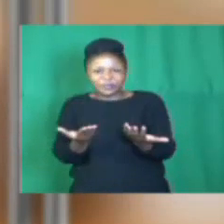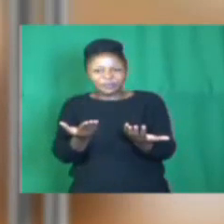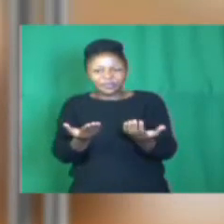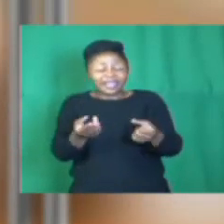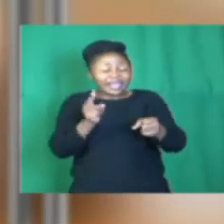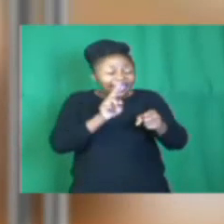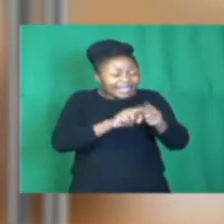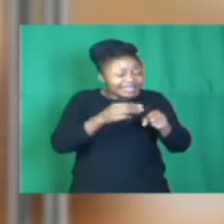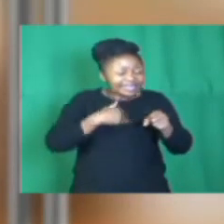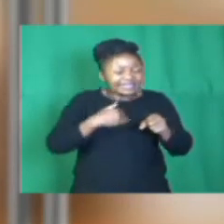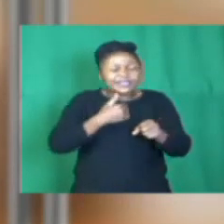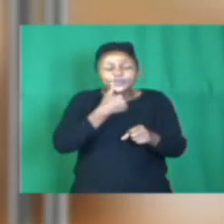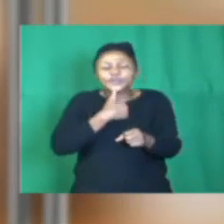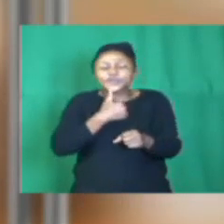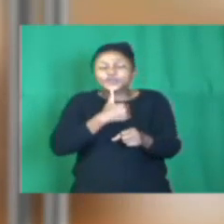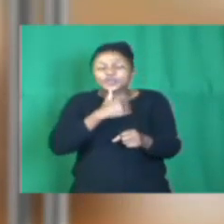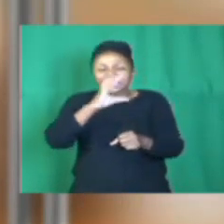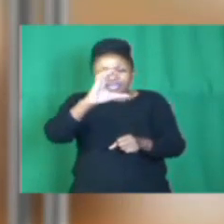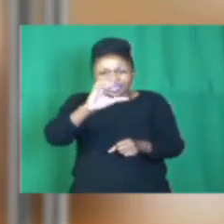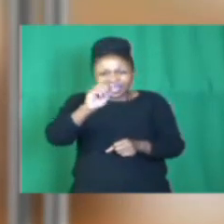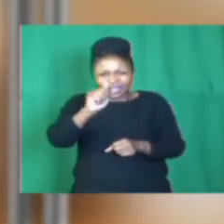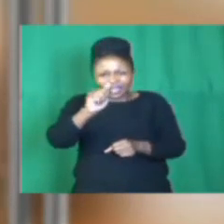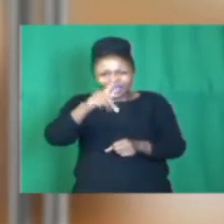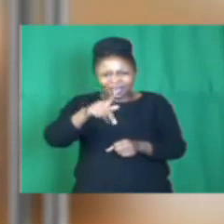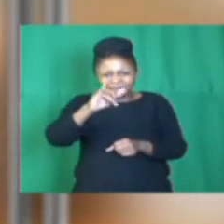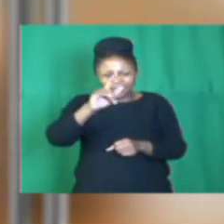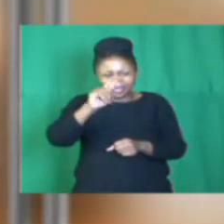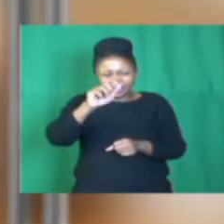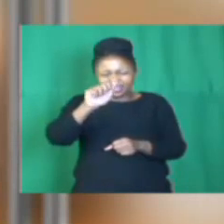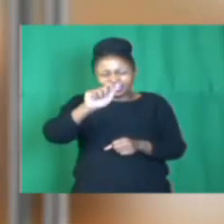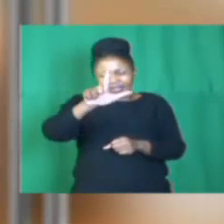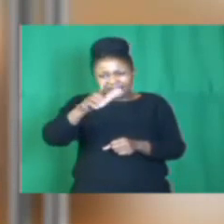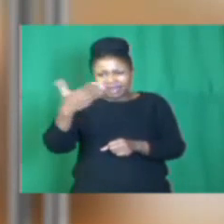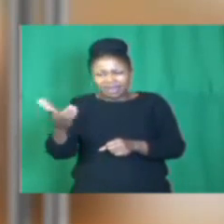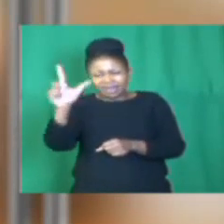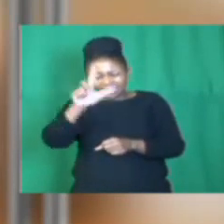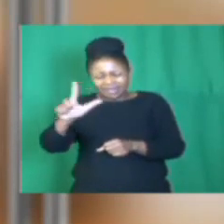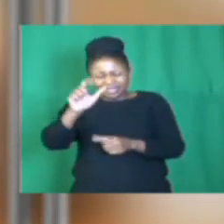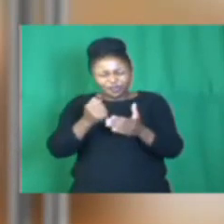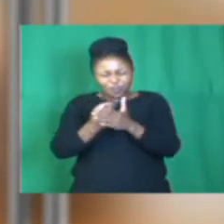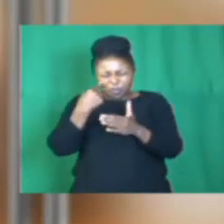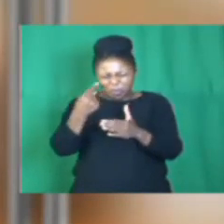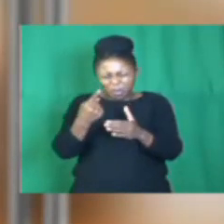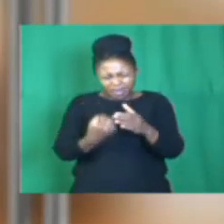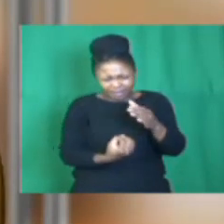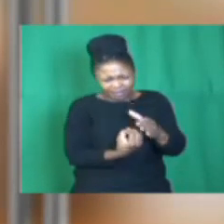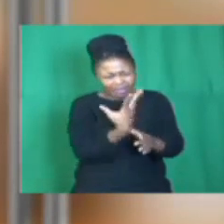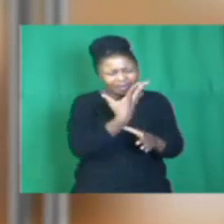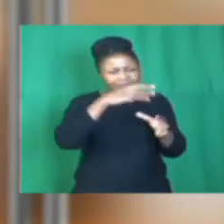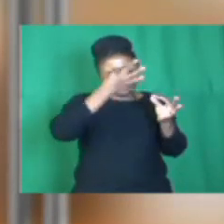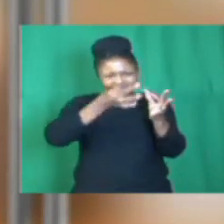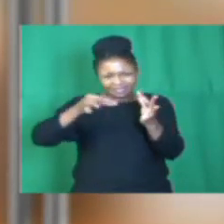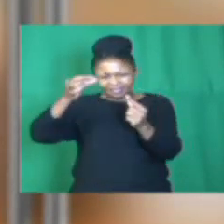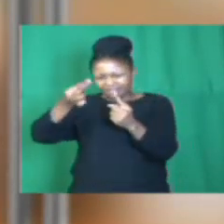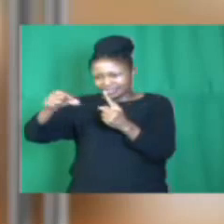capital letter to mark the beginning of a sentence. And if it is a sentence, therefore, my dear